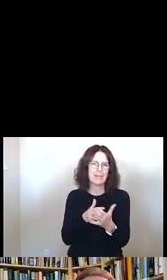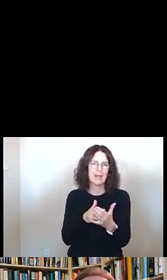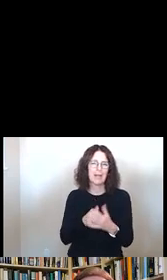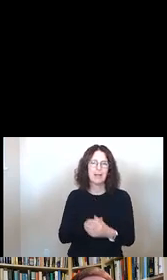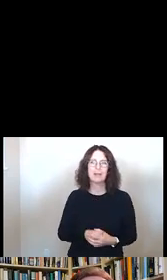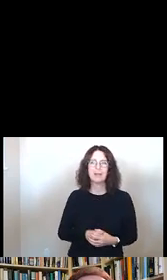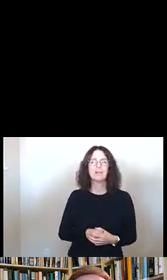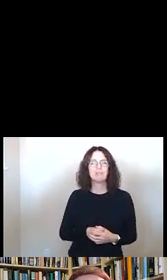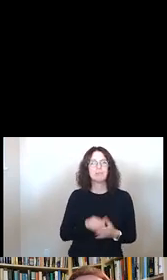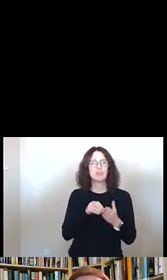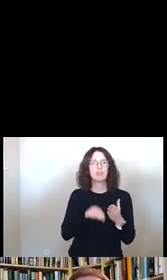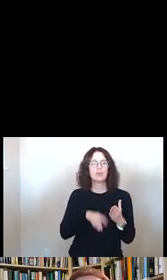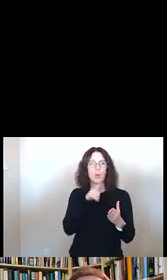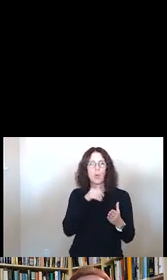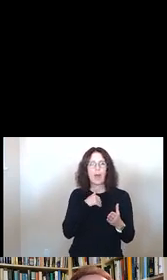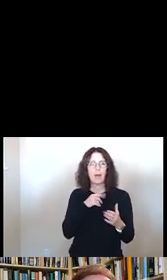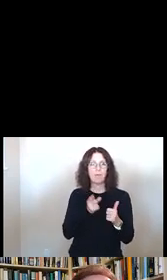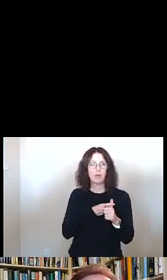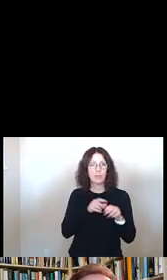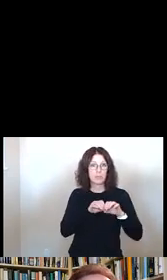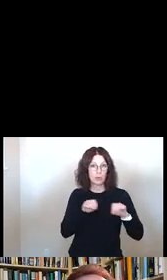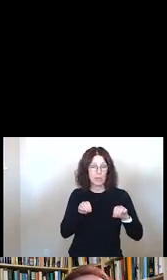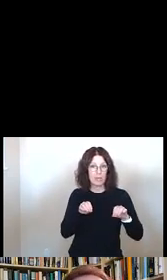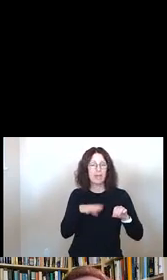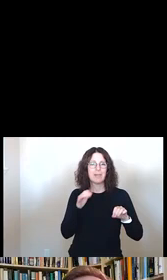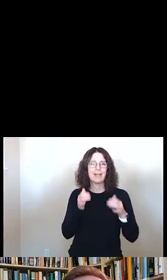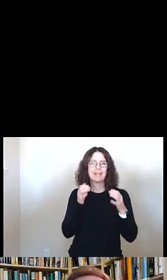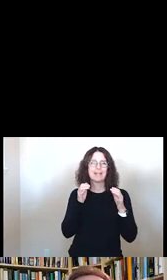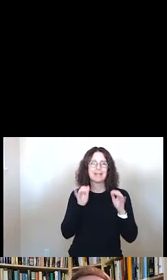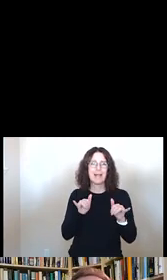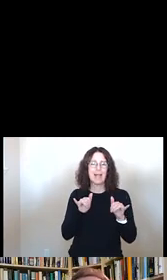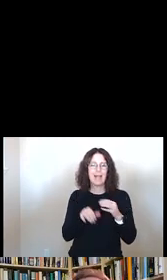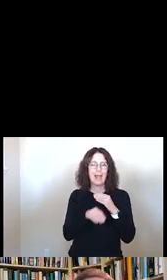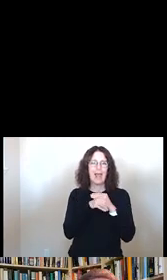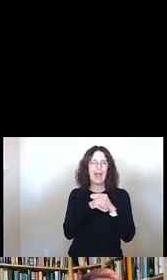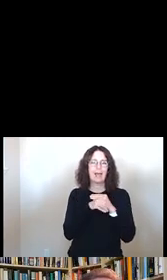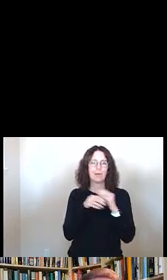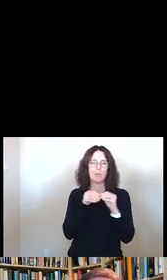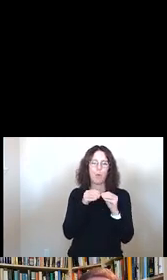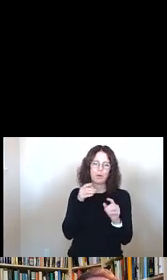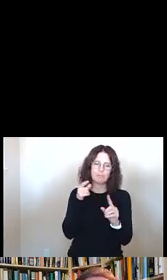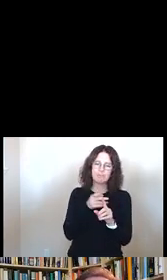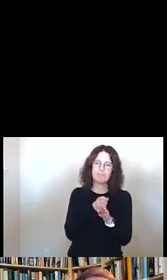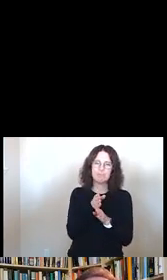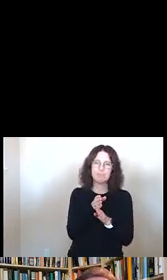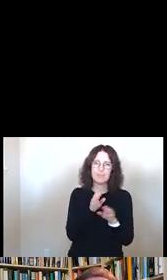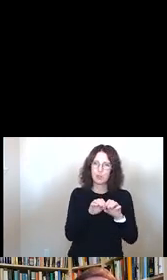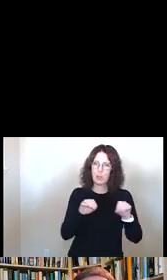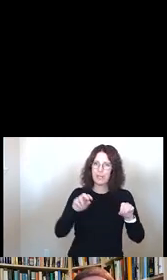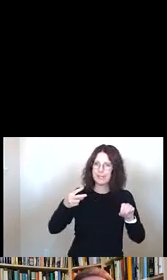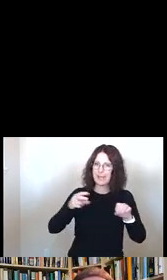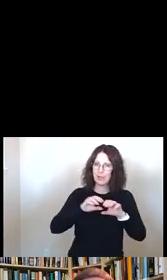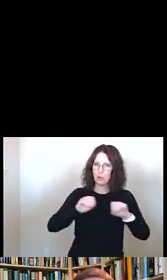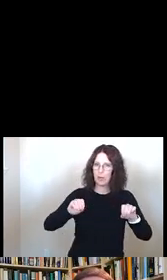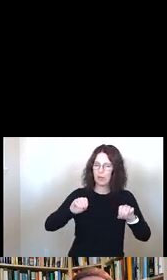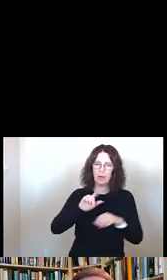as a base for more specialized degrees like law or education. Or you might be someone who goes on